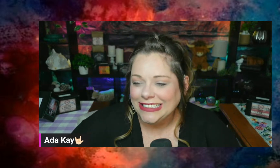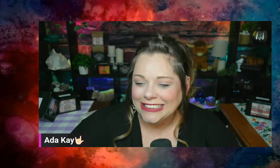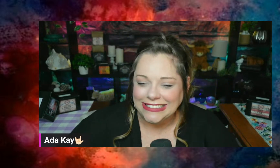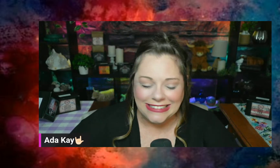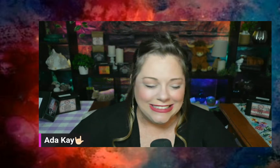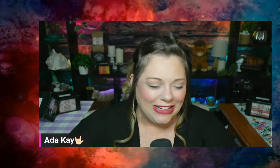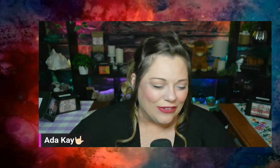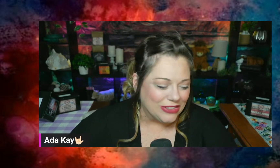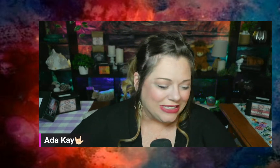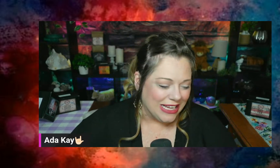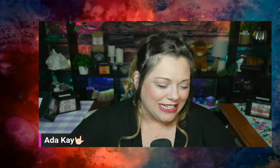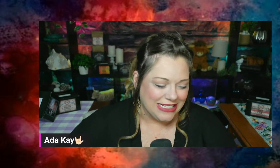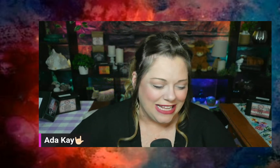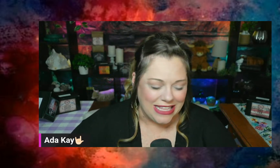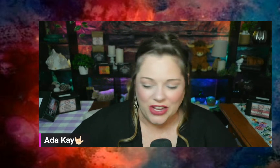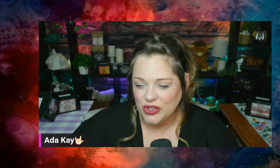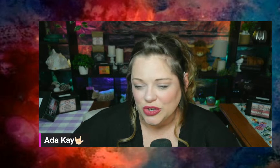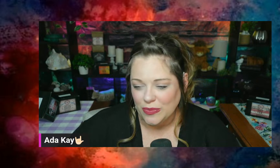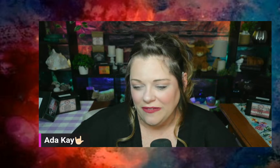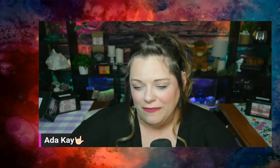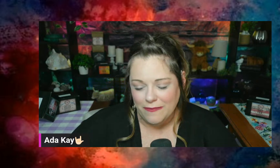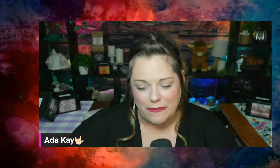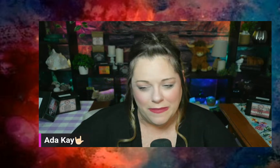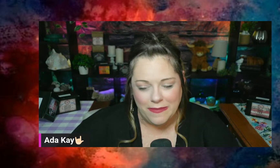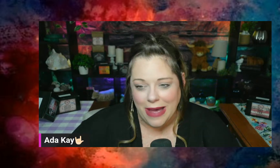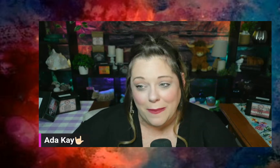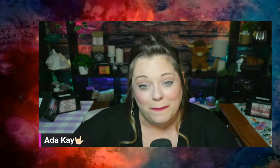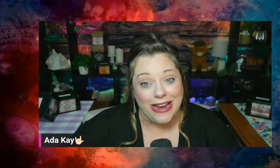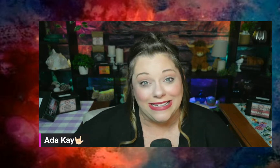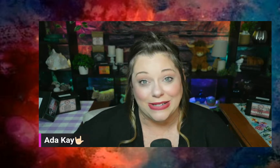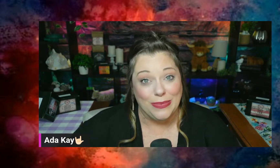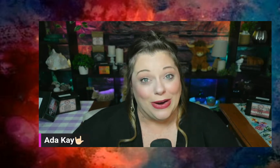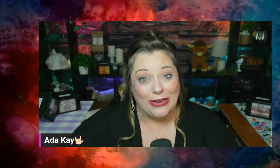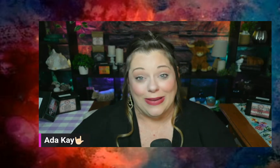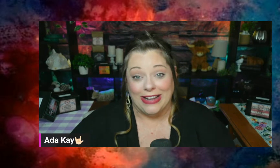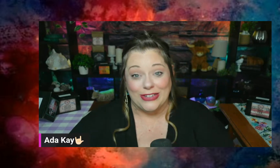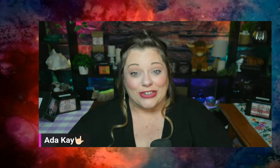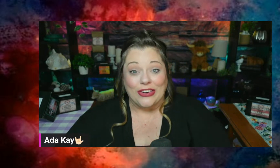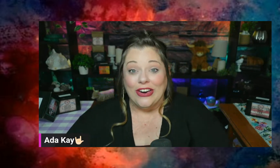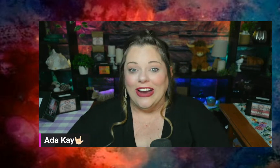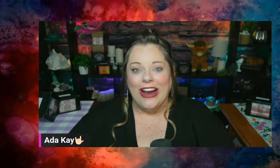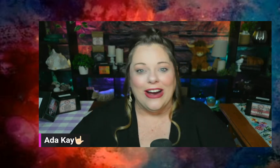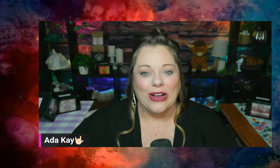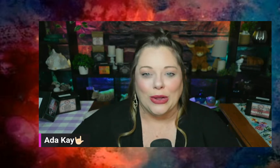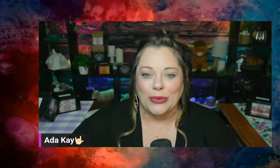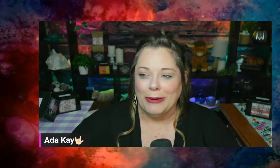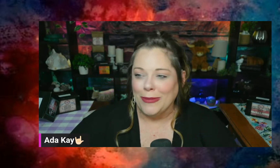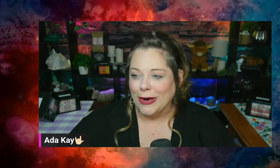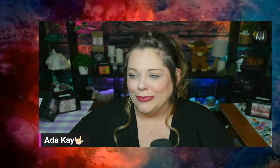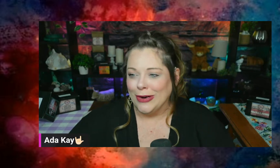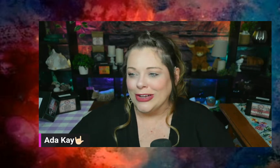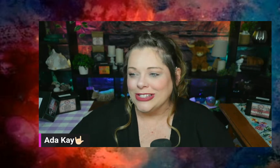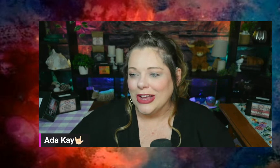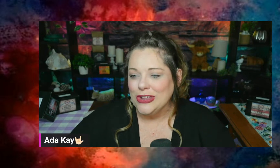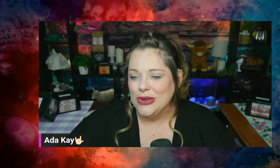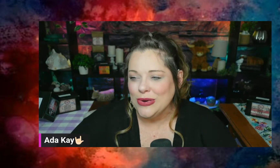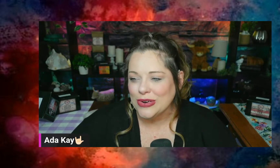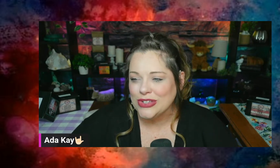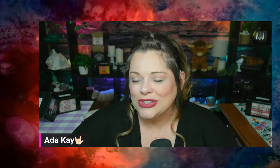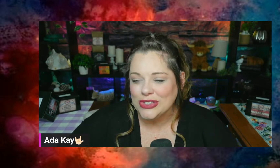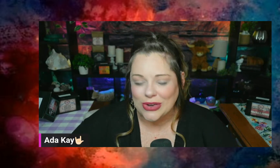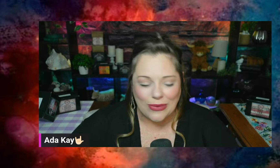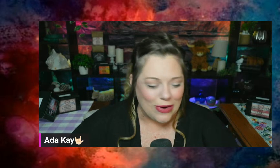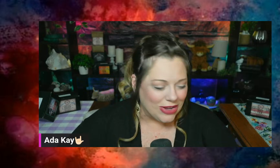We did it! First, I got to say thank you to my amazing mod manager. I call her my mod boss. You